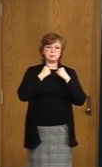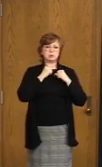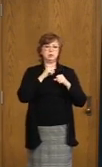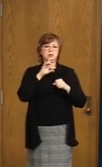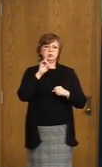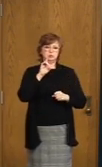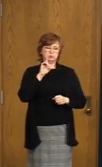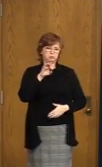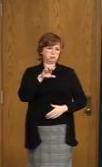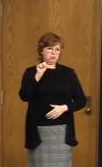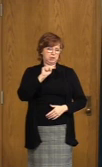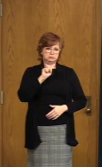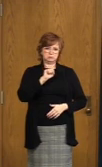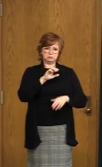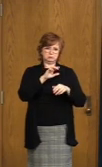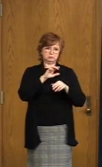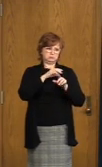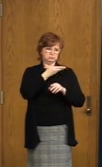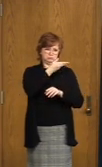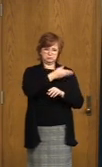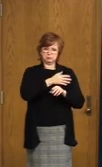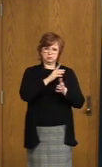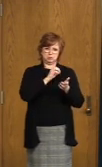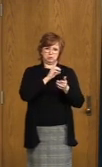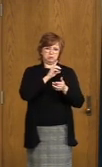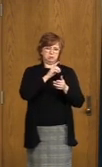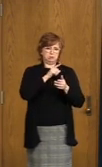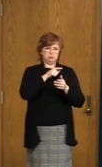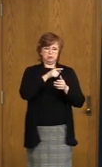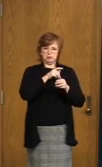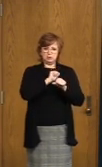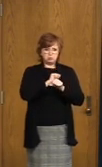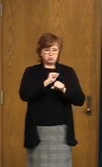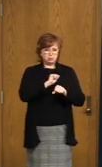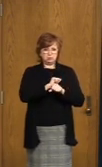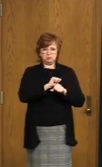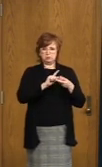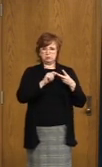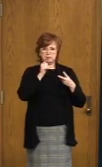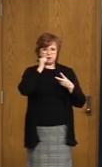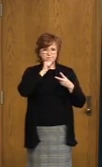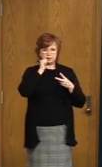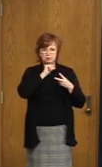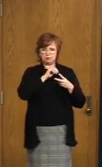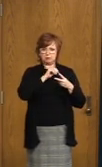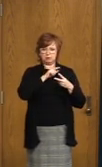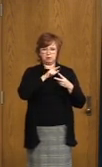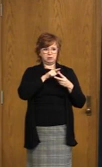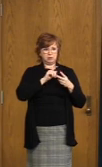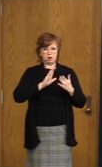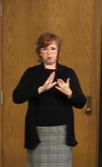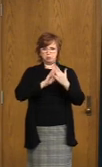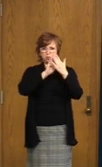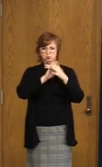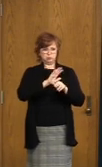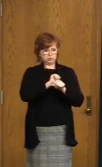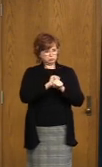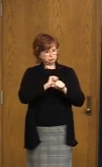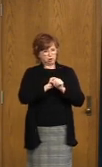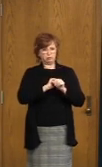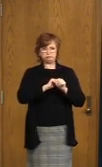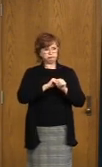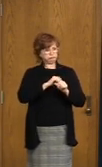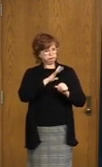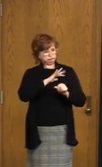effort and the way that he approaches his job each and every day, and the way that he approaches people each and every day. And I would say